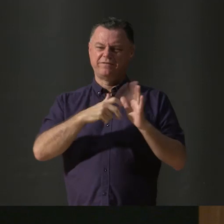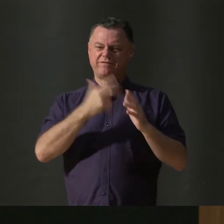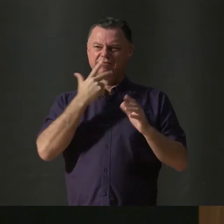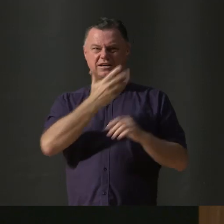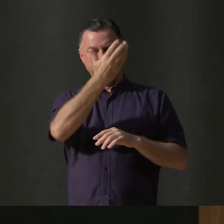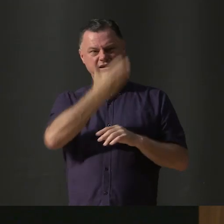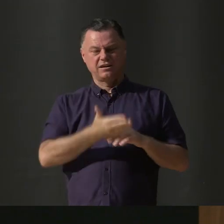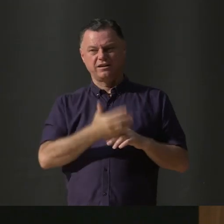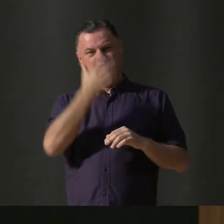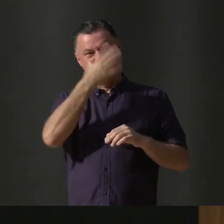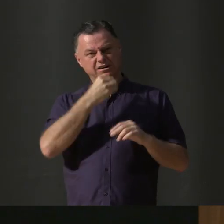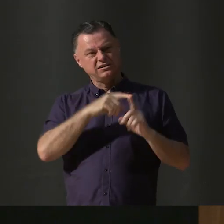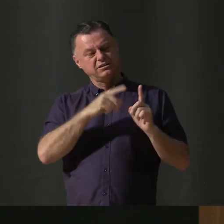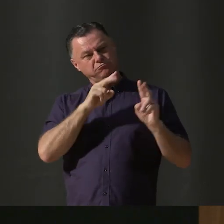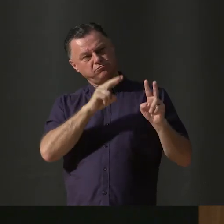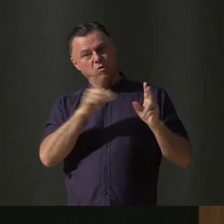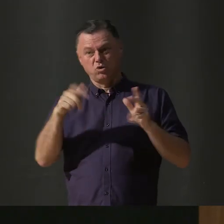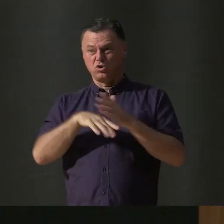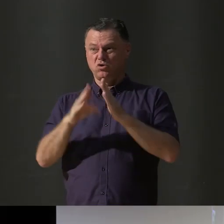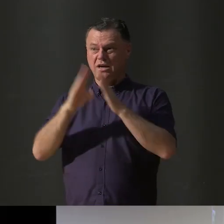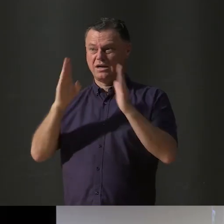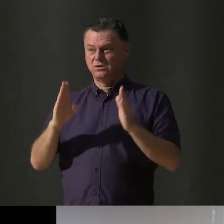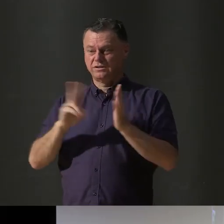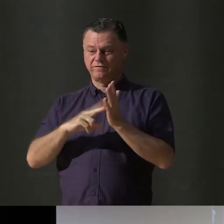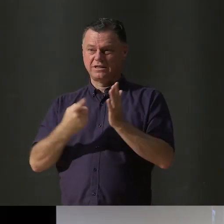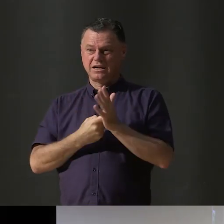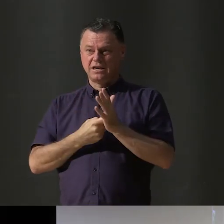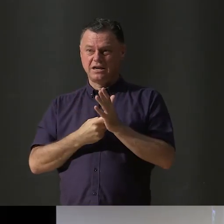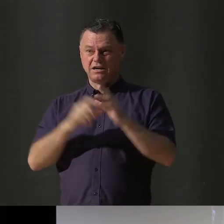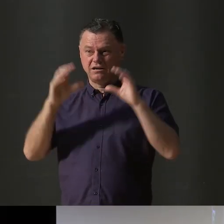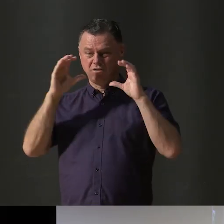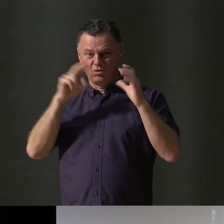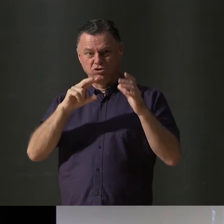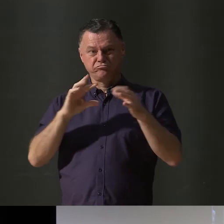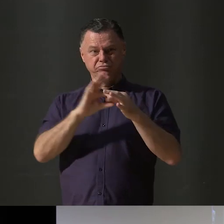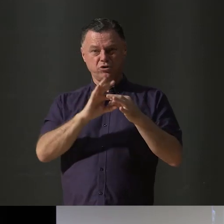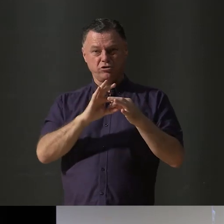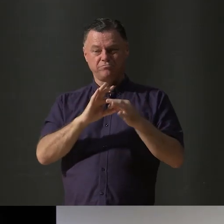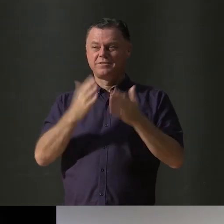from the comfort of your own home using VR. Thank you.